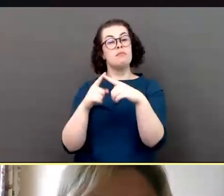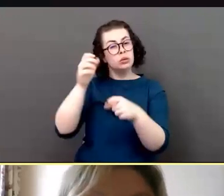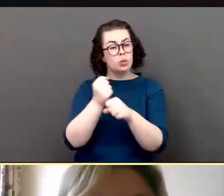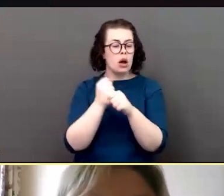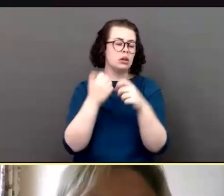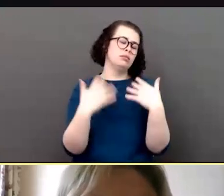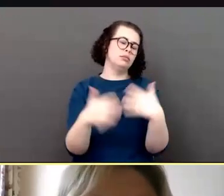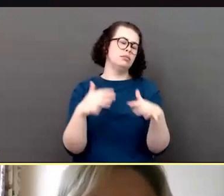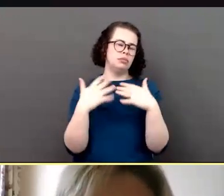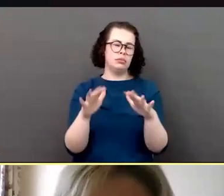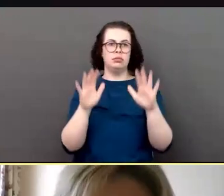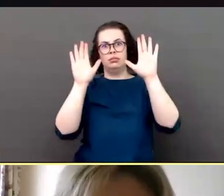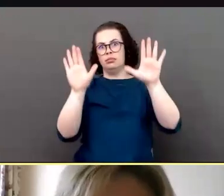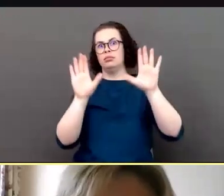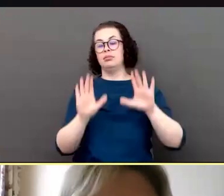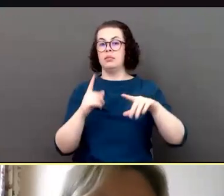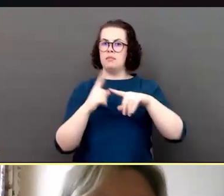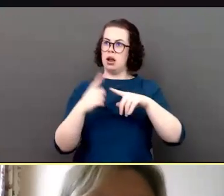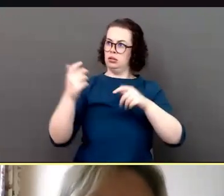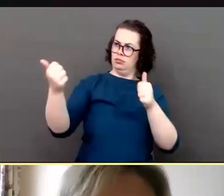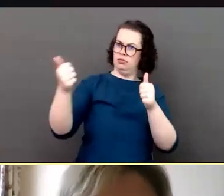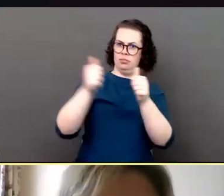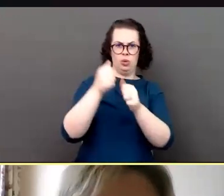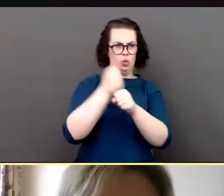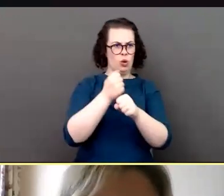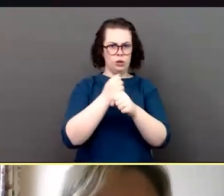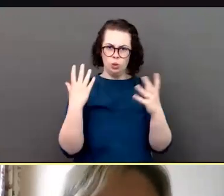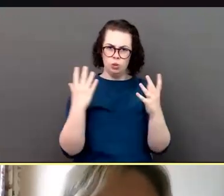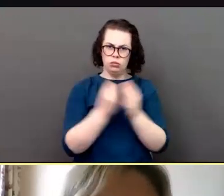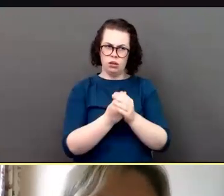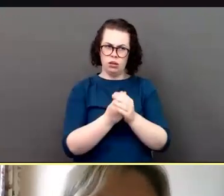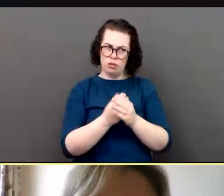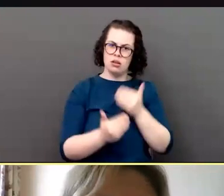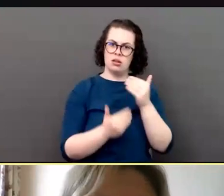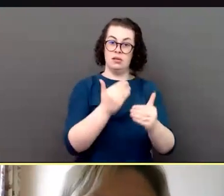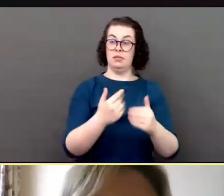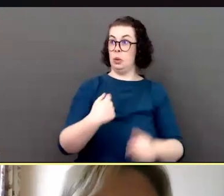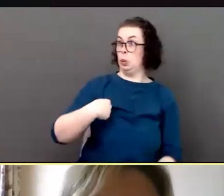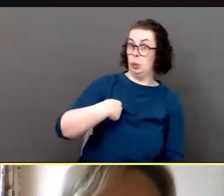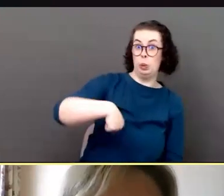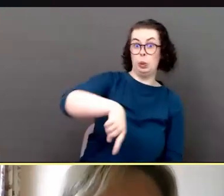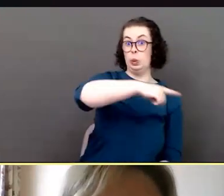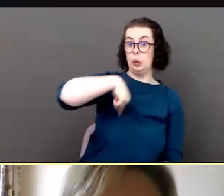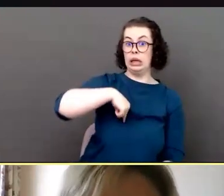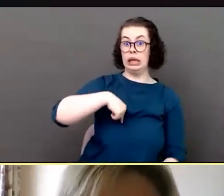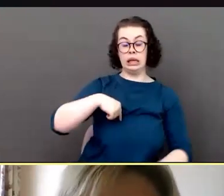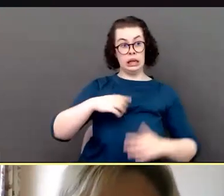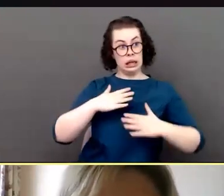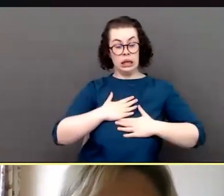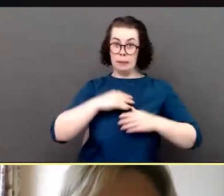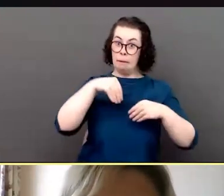this very long journey together. As consumers, we expect to be able to go out and